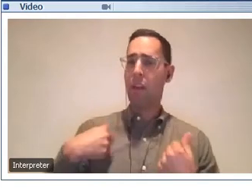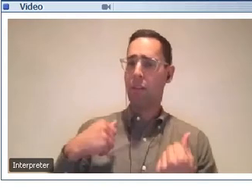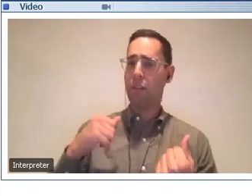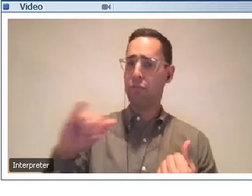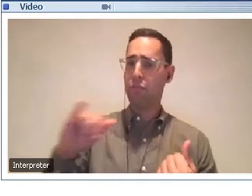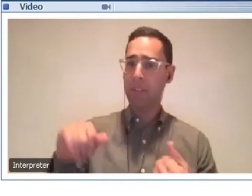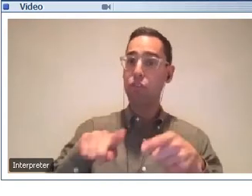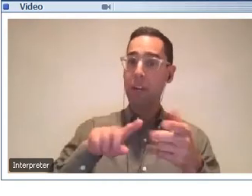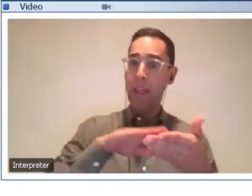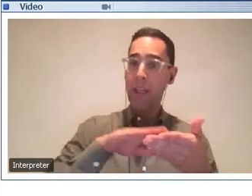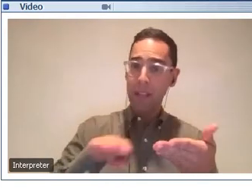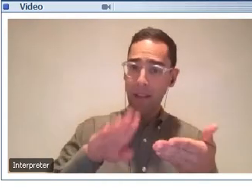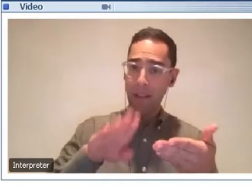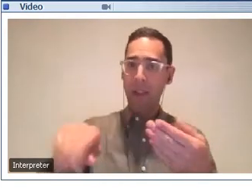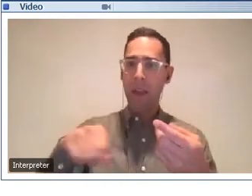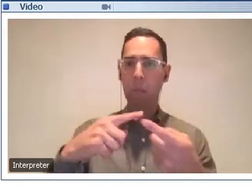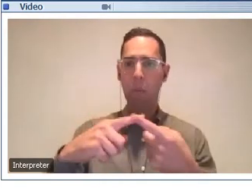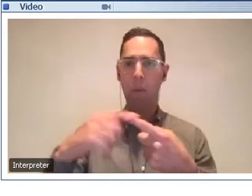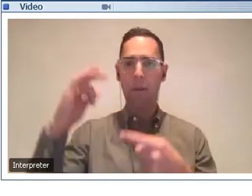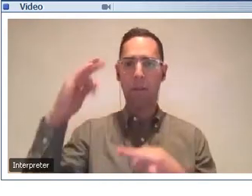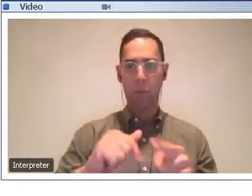when they return to work from leave.